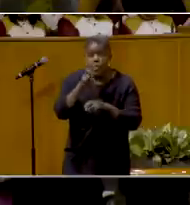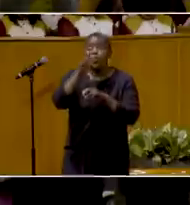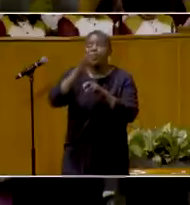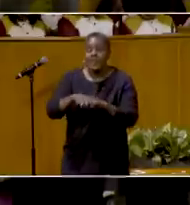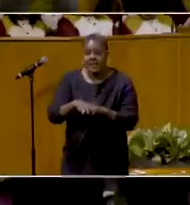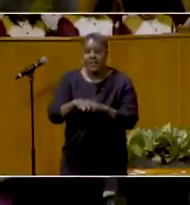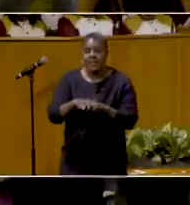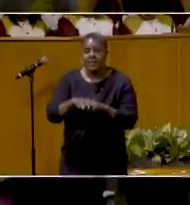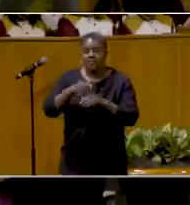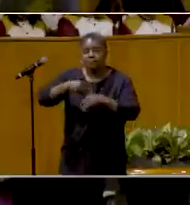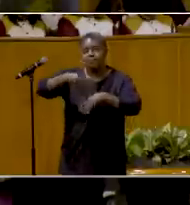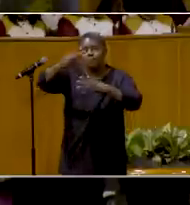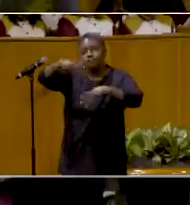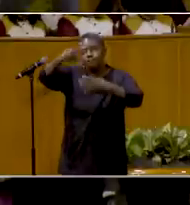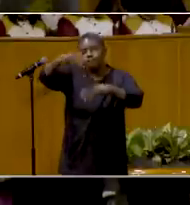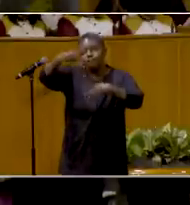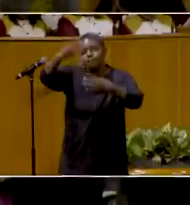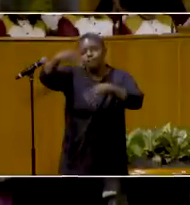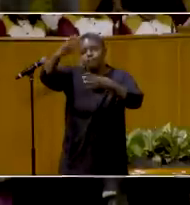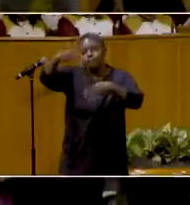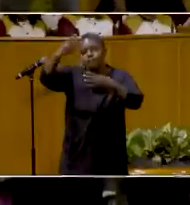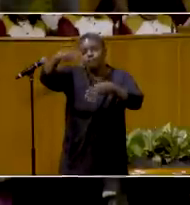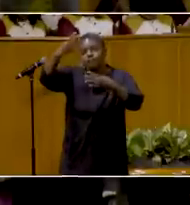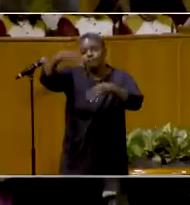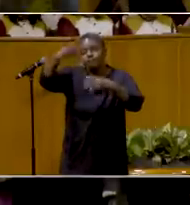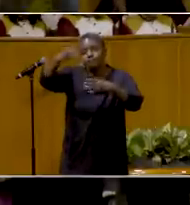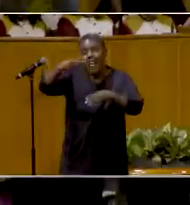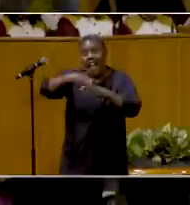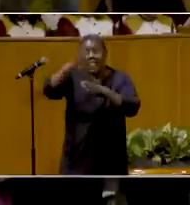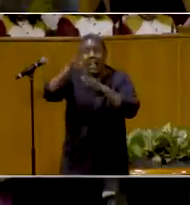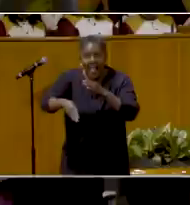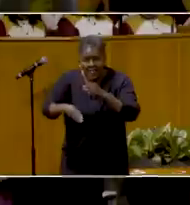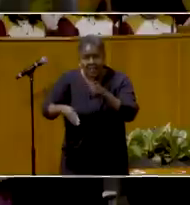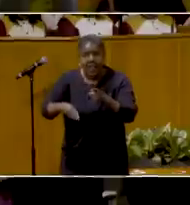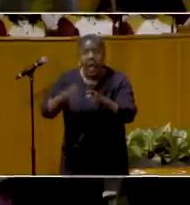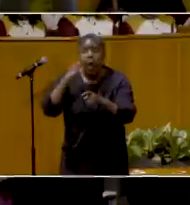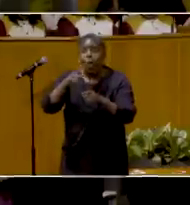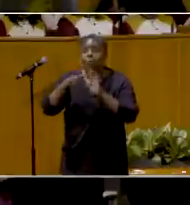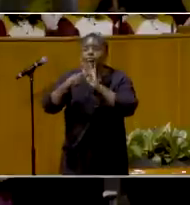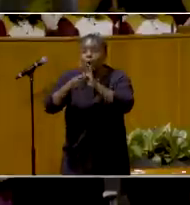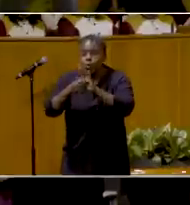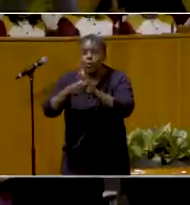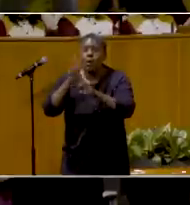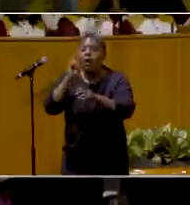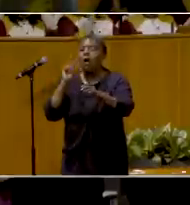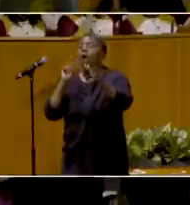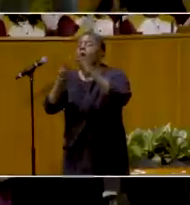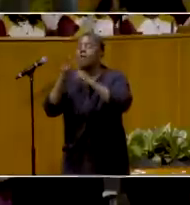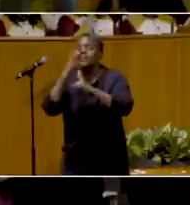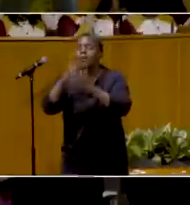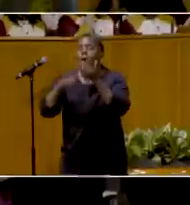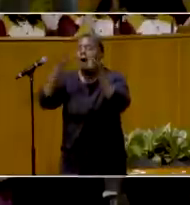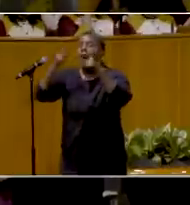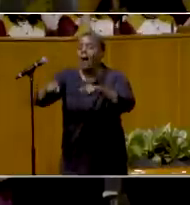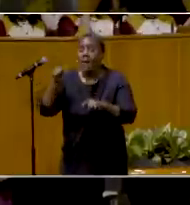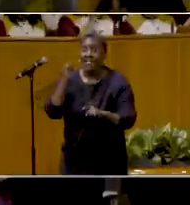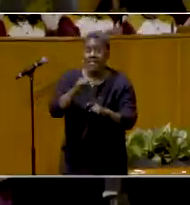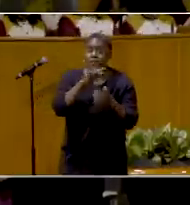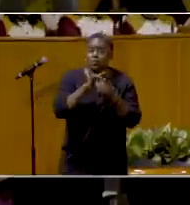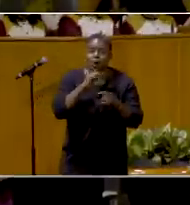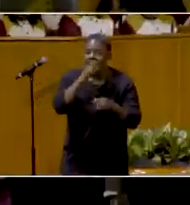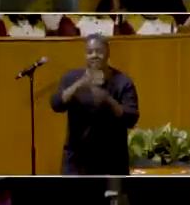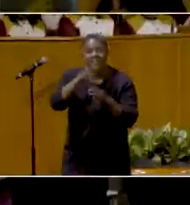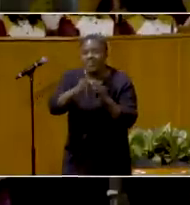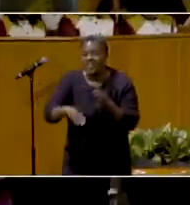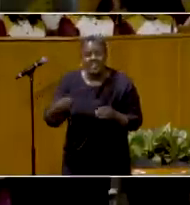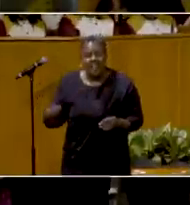some credits, there's going to be a sneak preview of something that lets you know this story ain't over